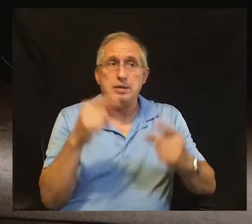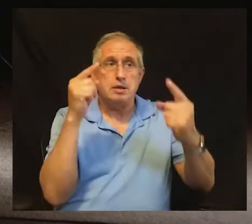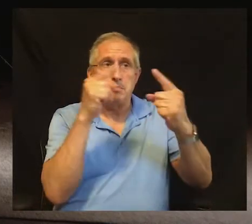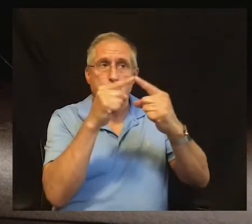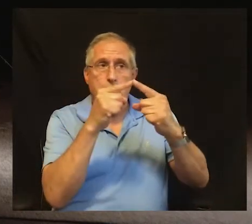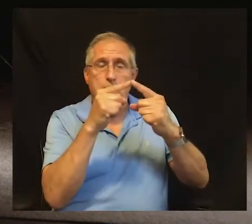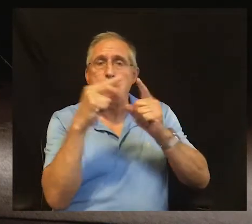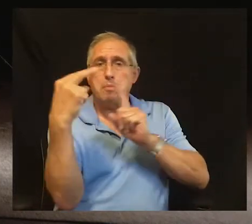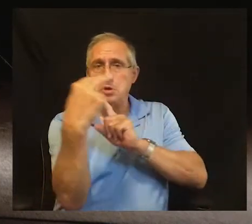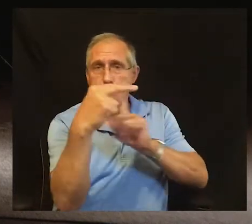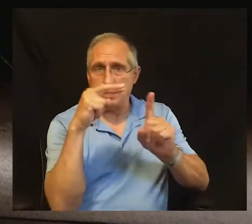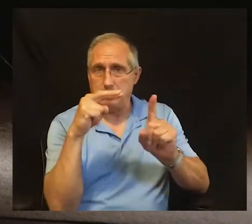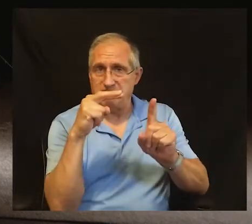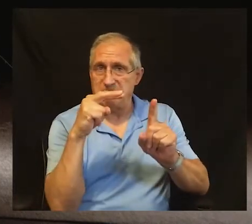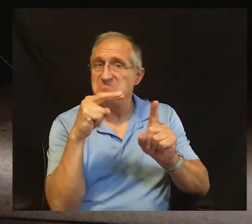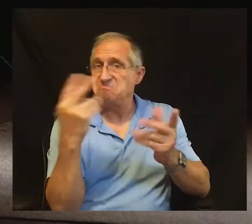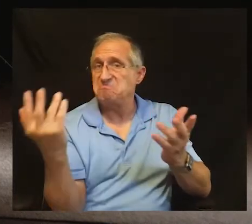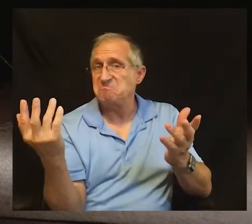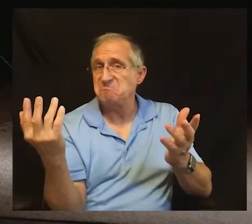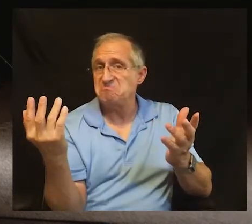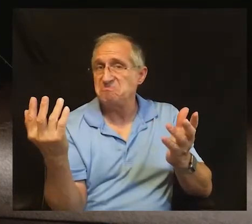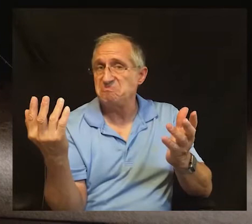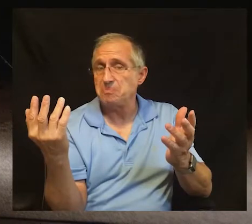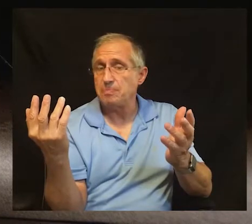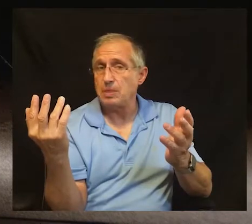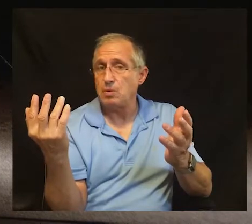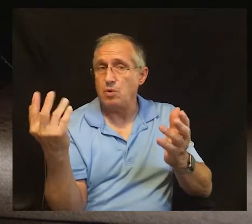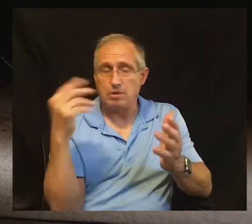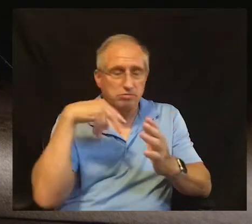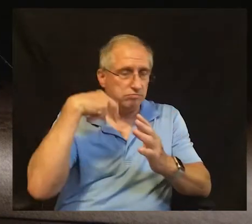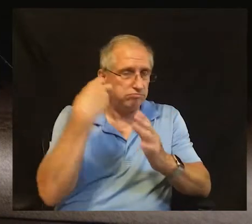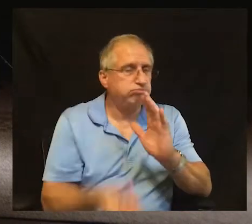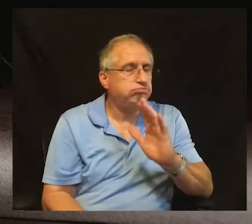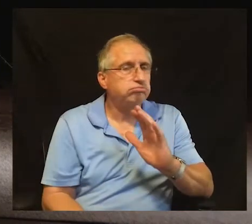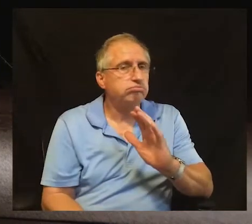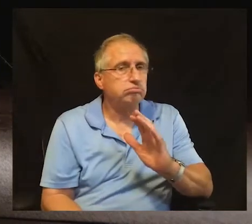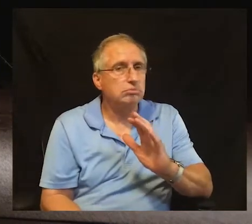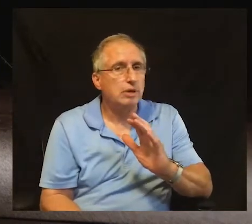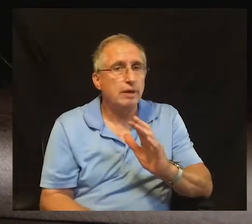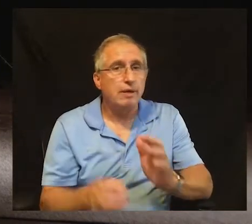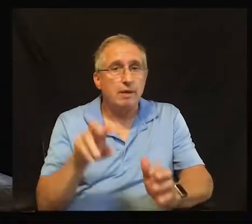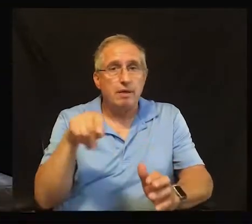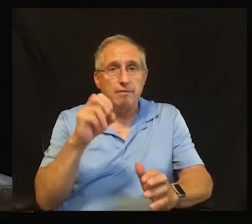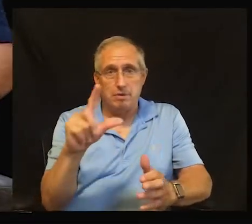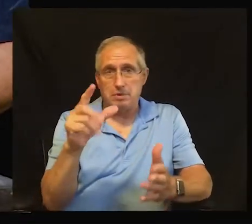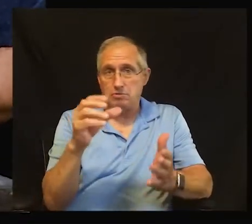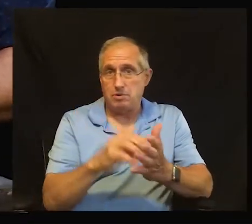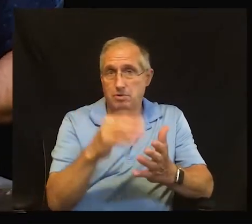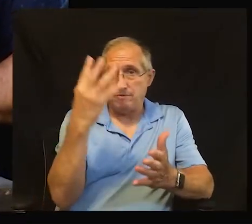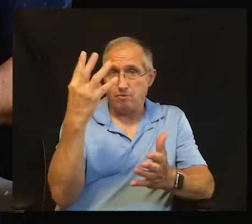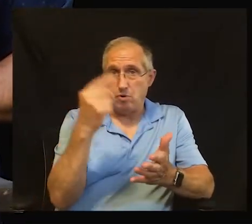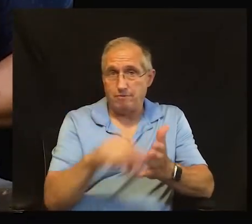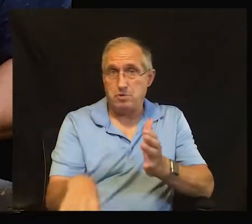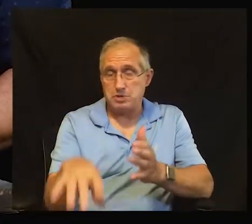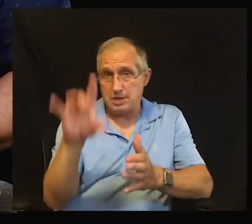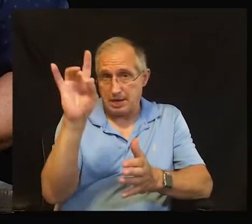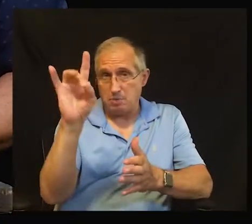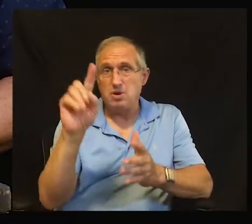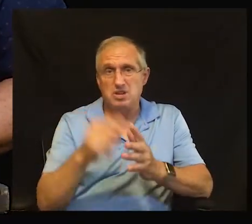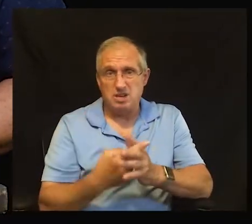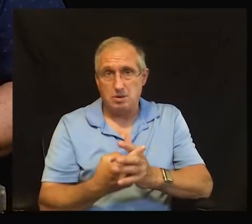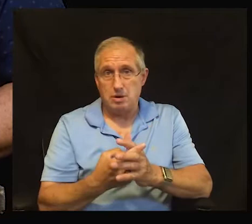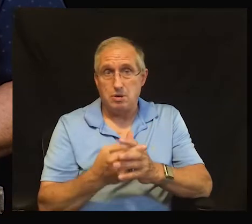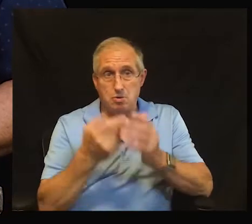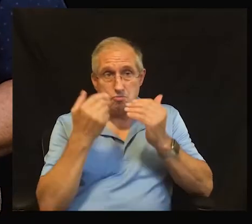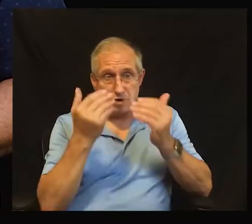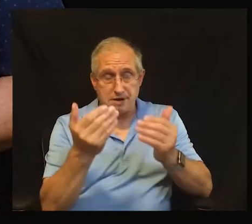of view, if you will. So we're going to dive right in to Philippians chapter 4 and verse 8. That's where we're going to start. So